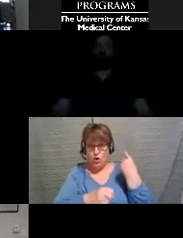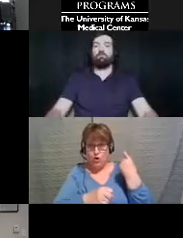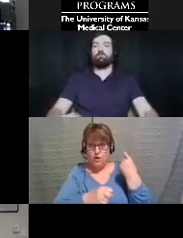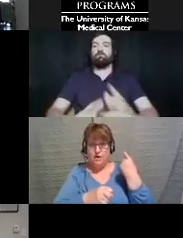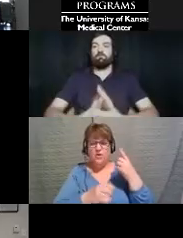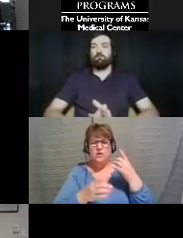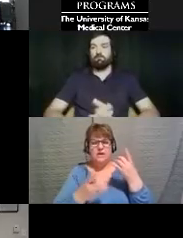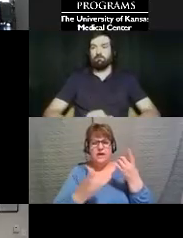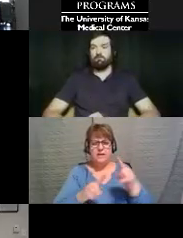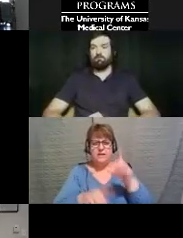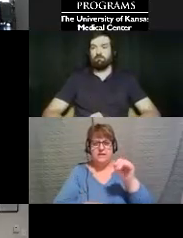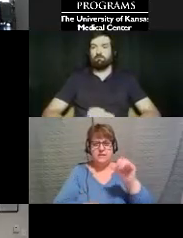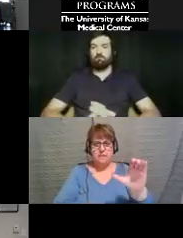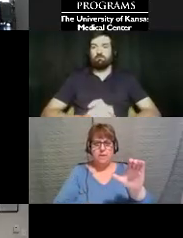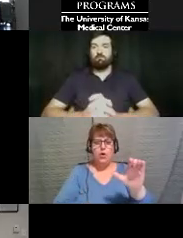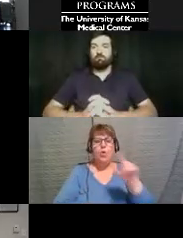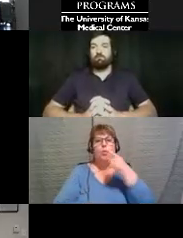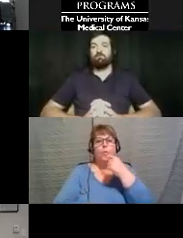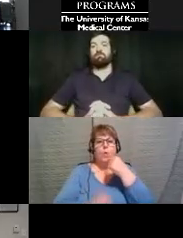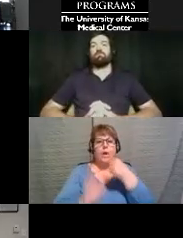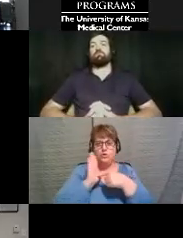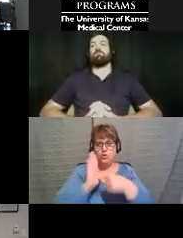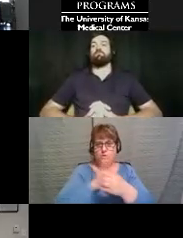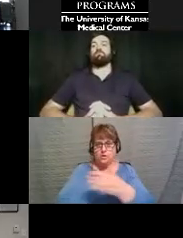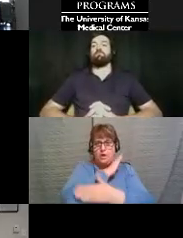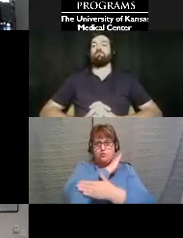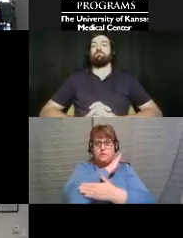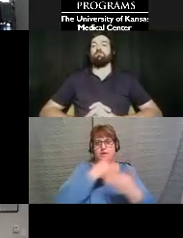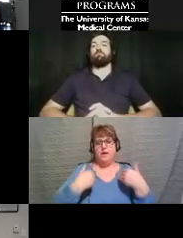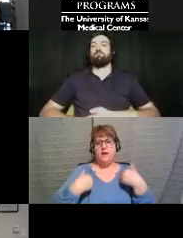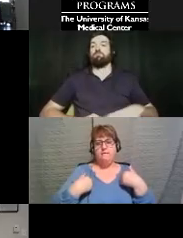December. Red represents countries that have